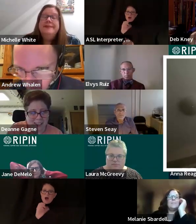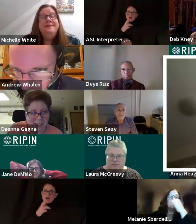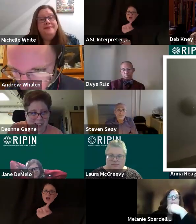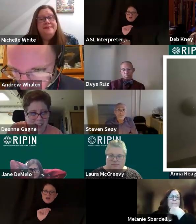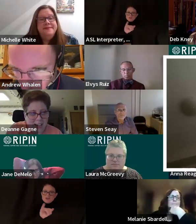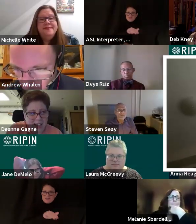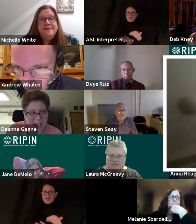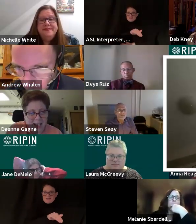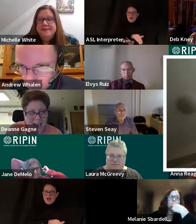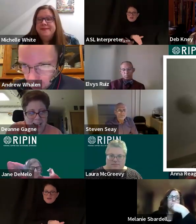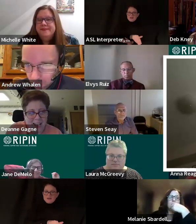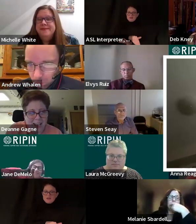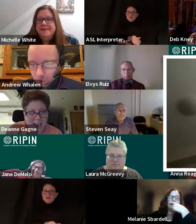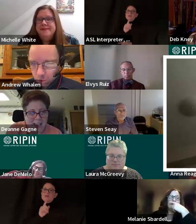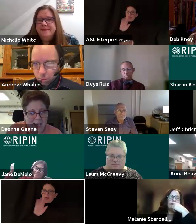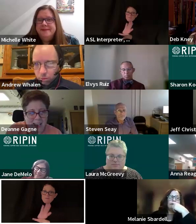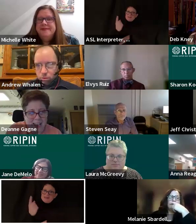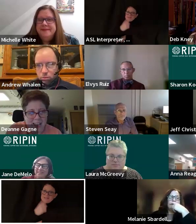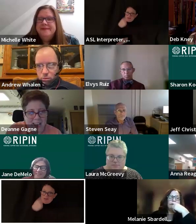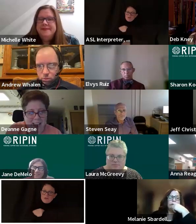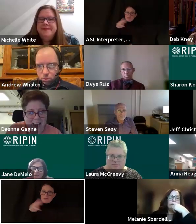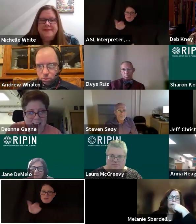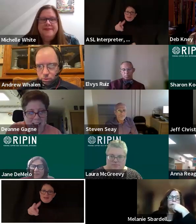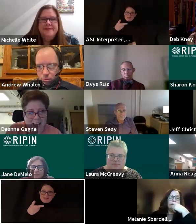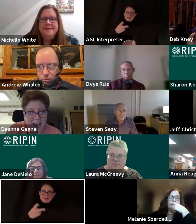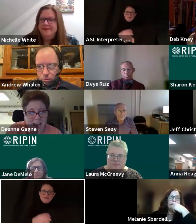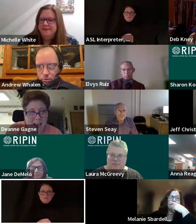So I'll be quite busy that day.